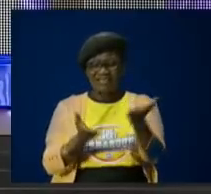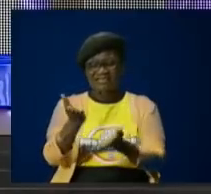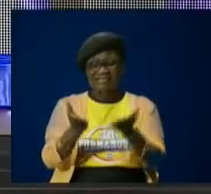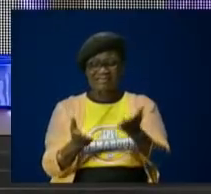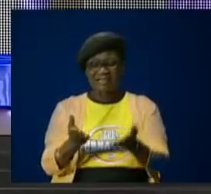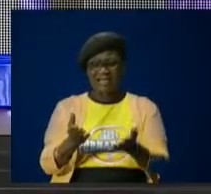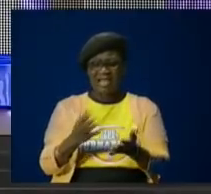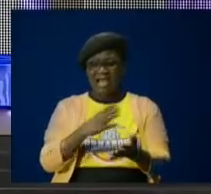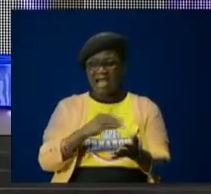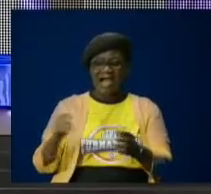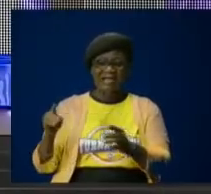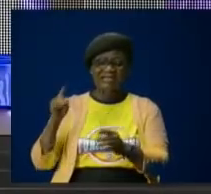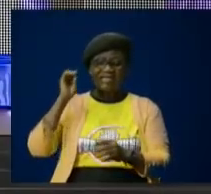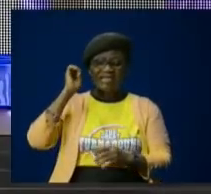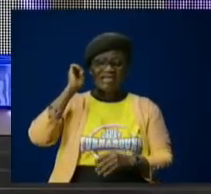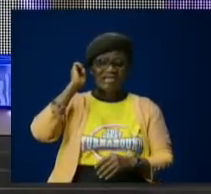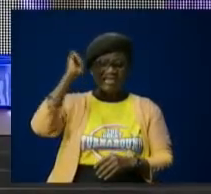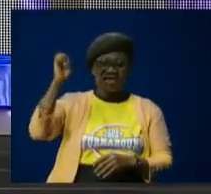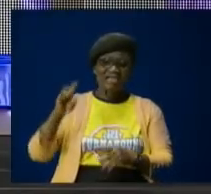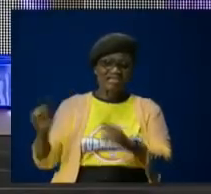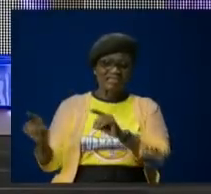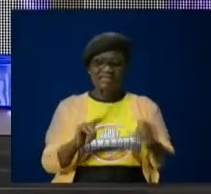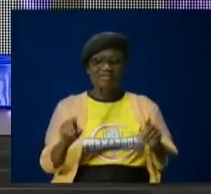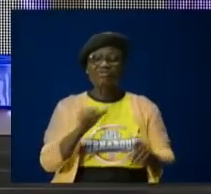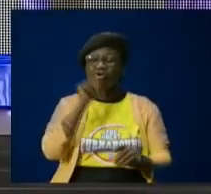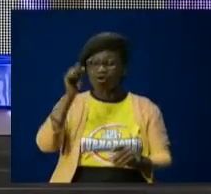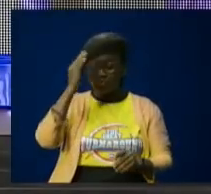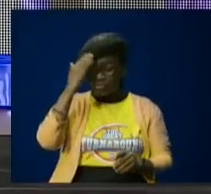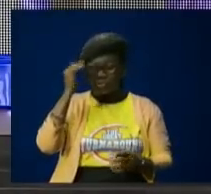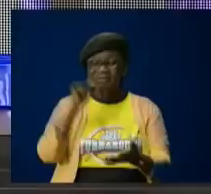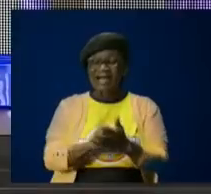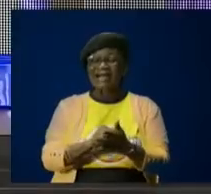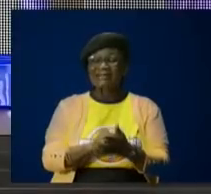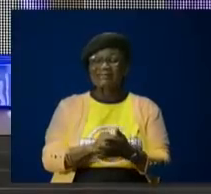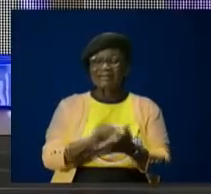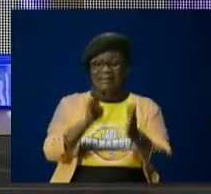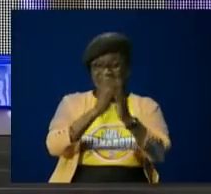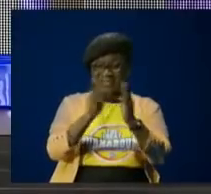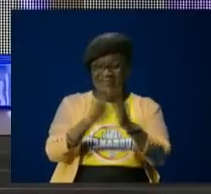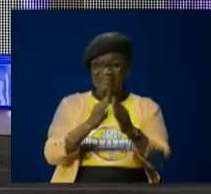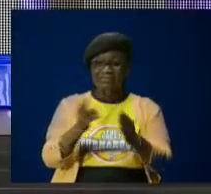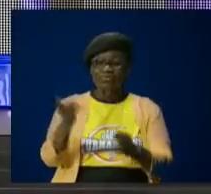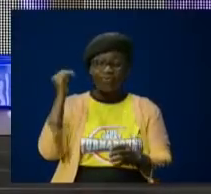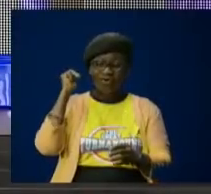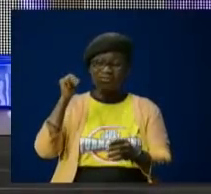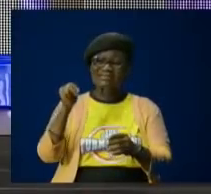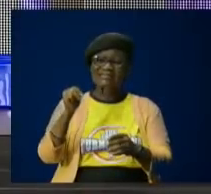And he didn't know that a meeting was being held by his superior officers,